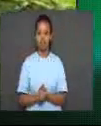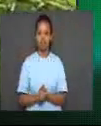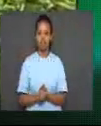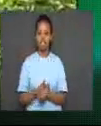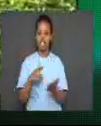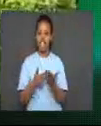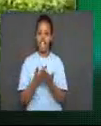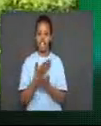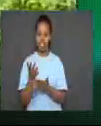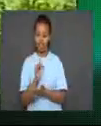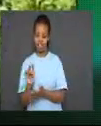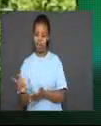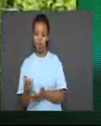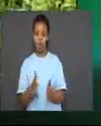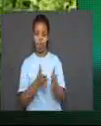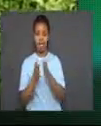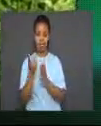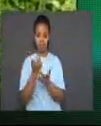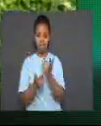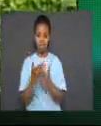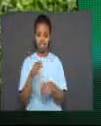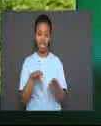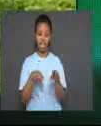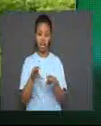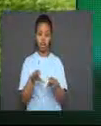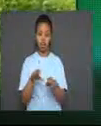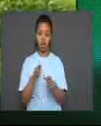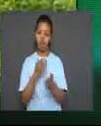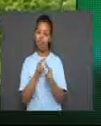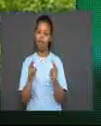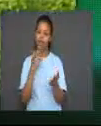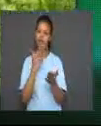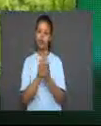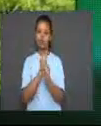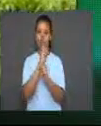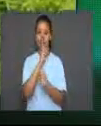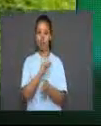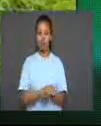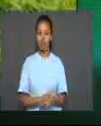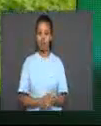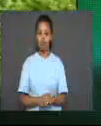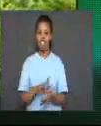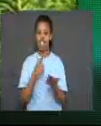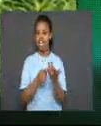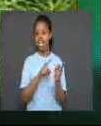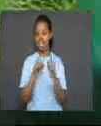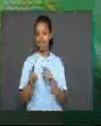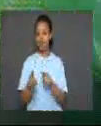fire. If you discussed similar ideas with your partner, terrific